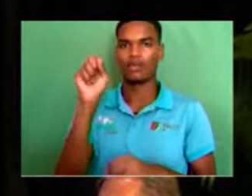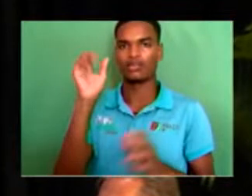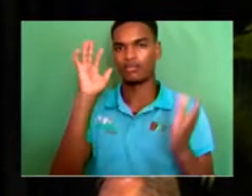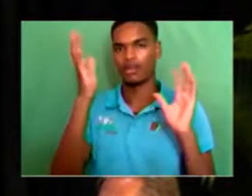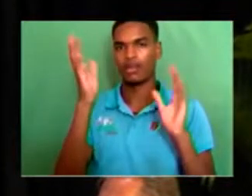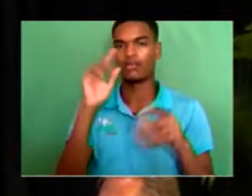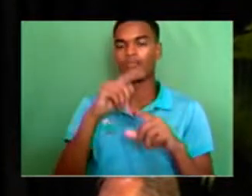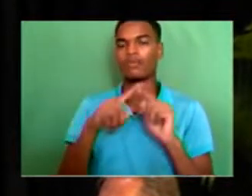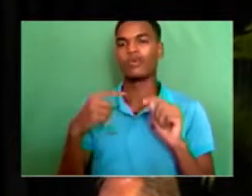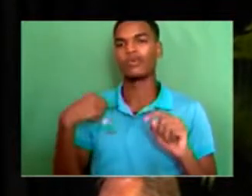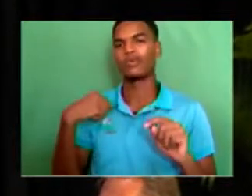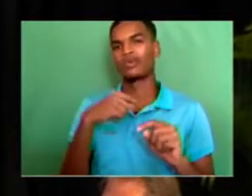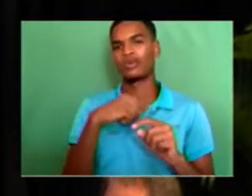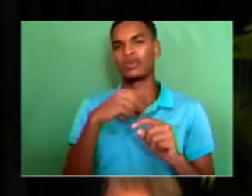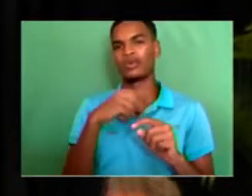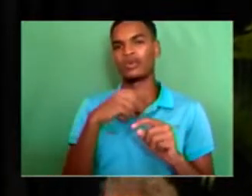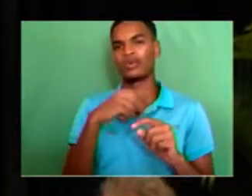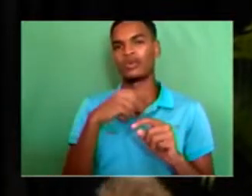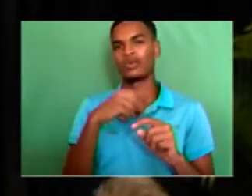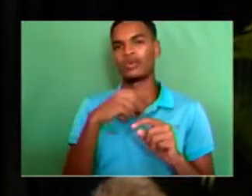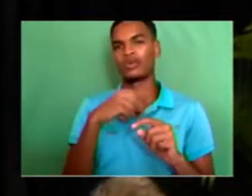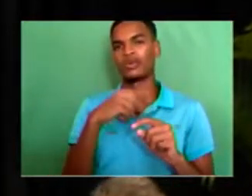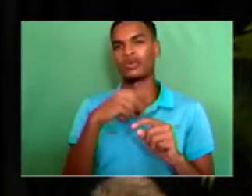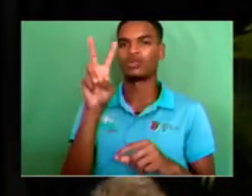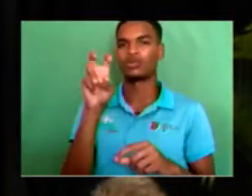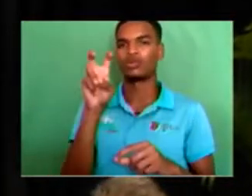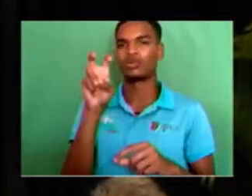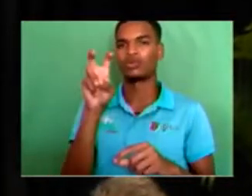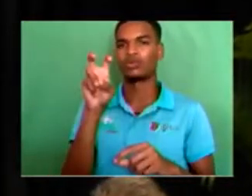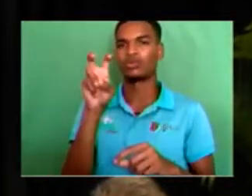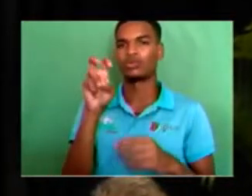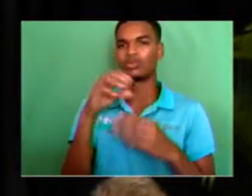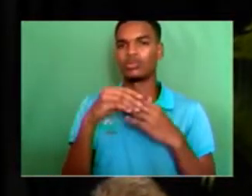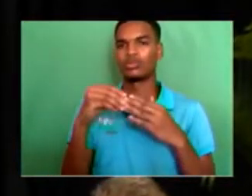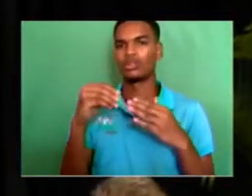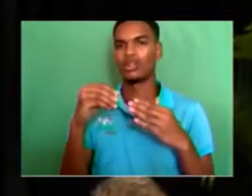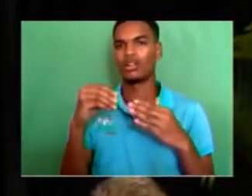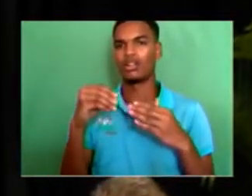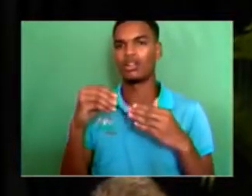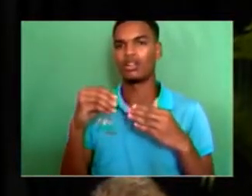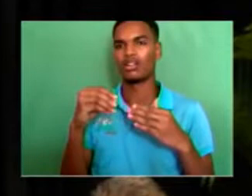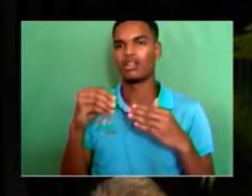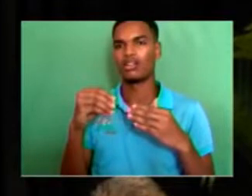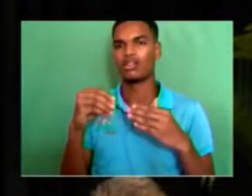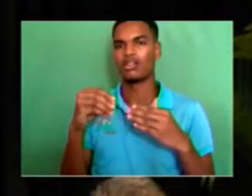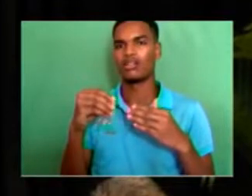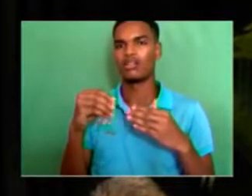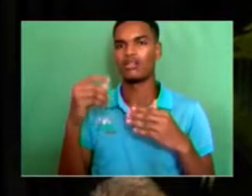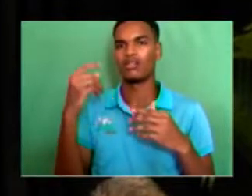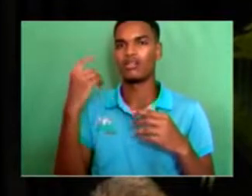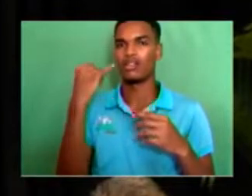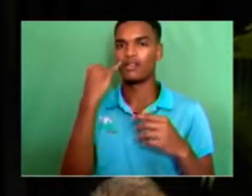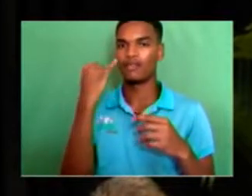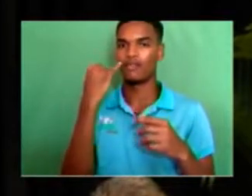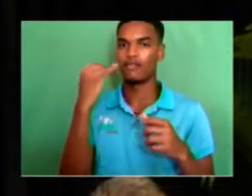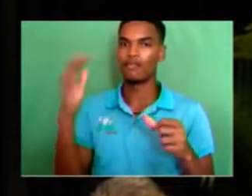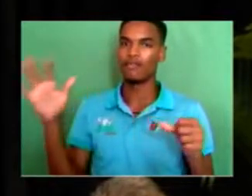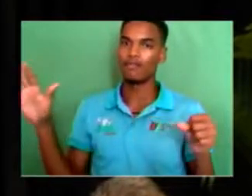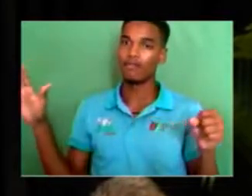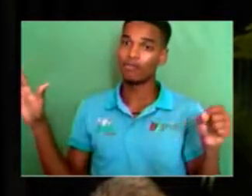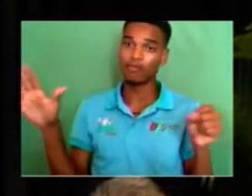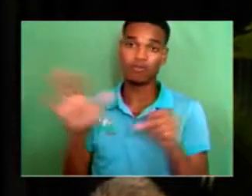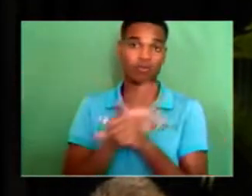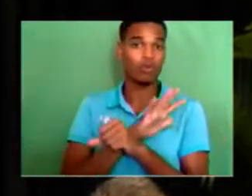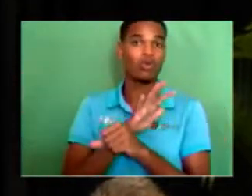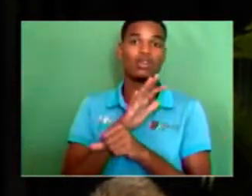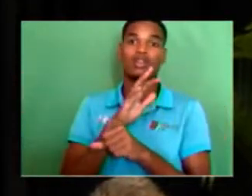at $200 price points for ATSC 3 fully featured set-top boxes, like you're talking